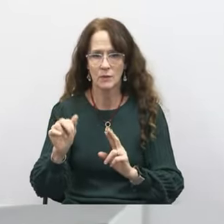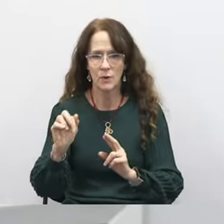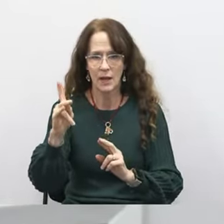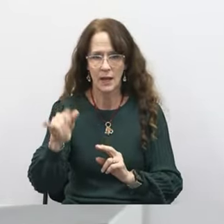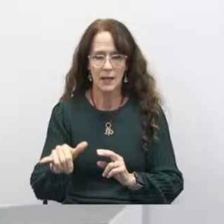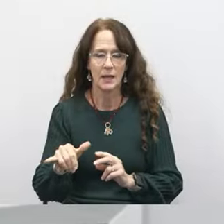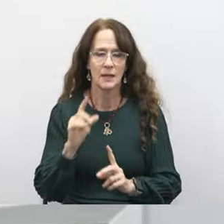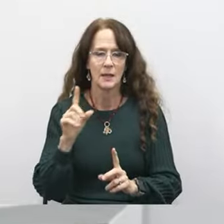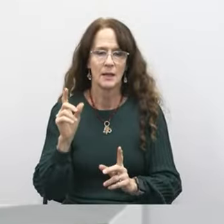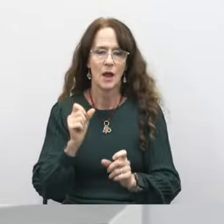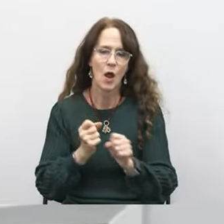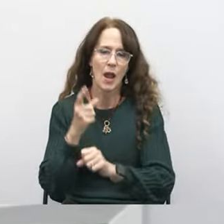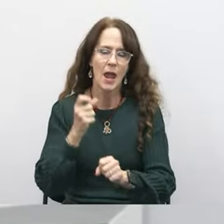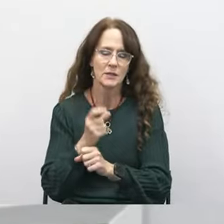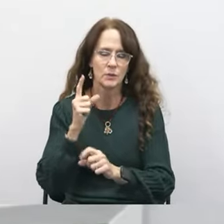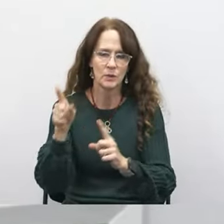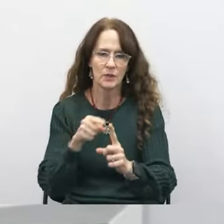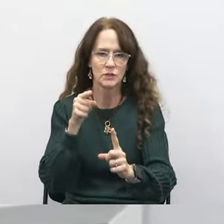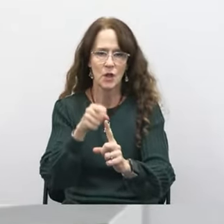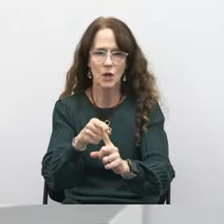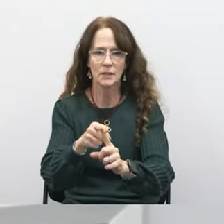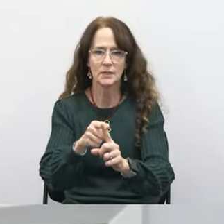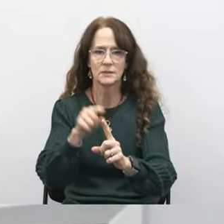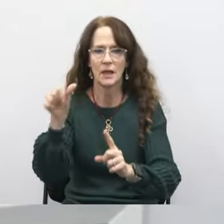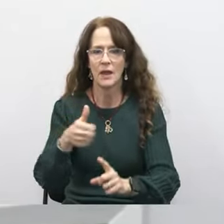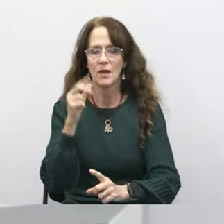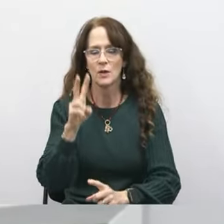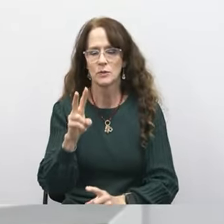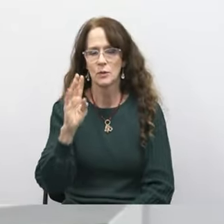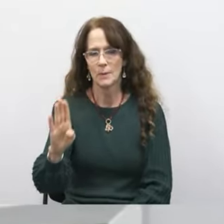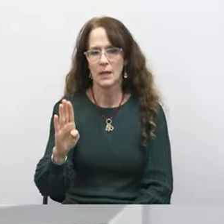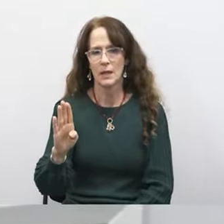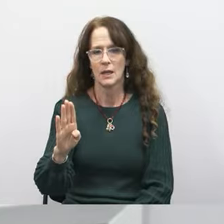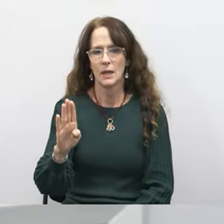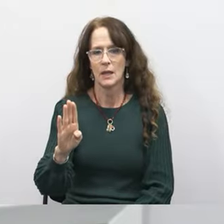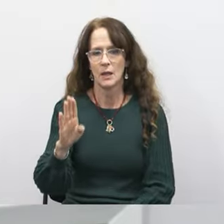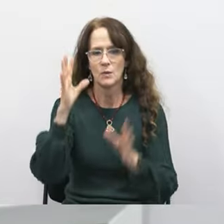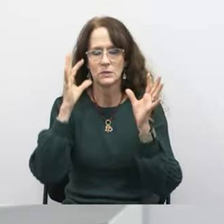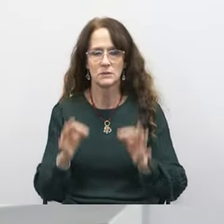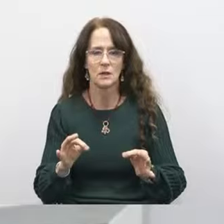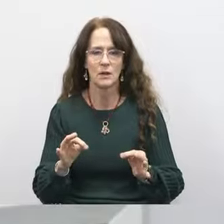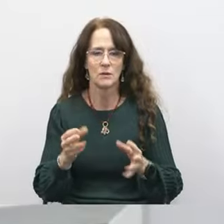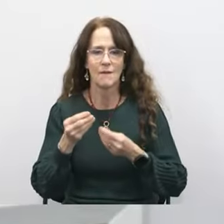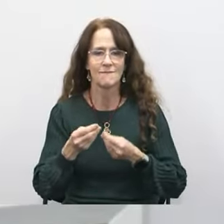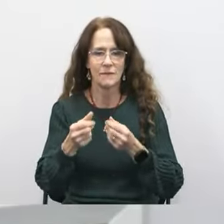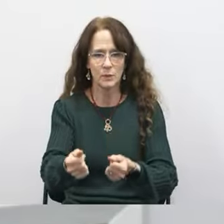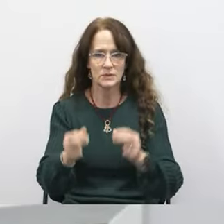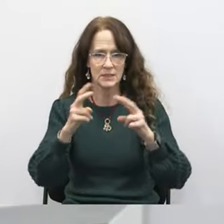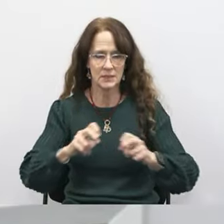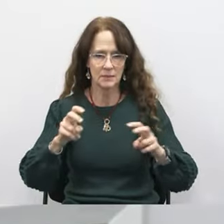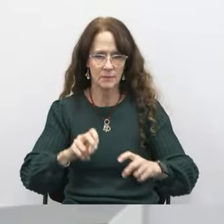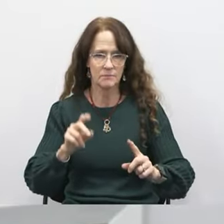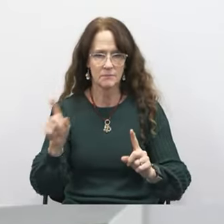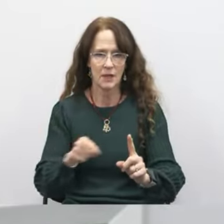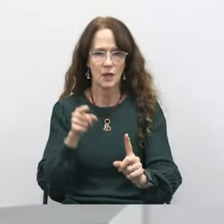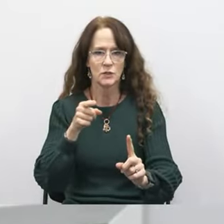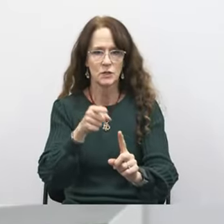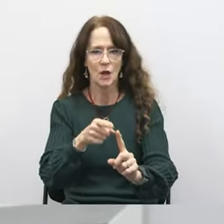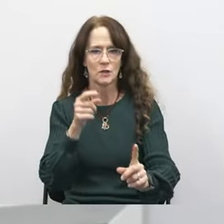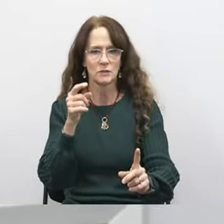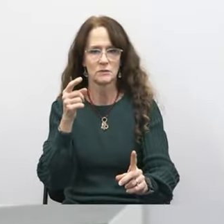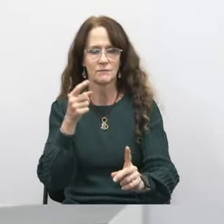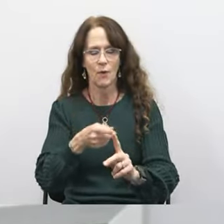there are annual targets for iReady, and then the other 2B that we determined is a fluency assessment, and there are targets for the fluency